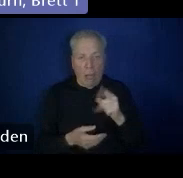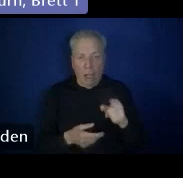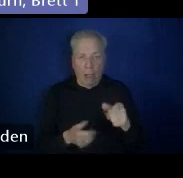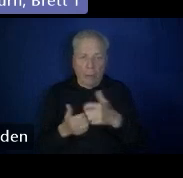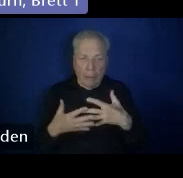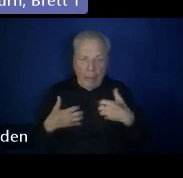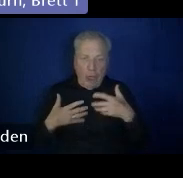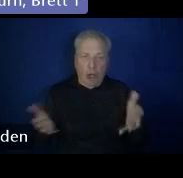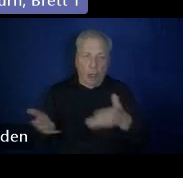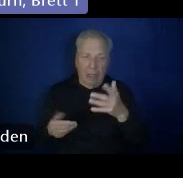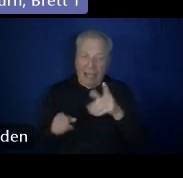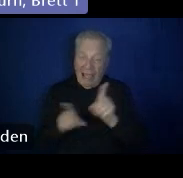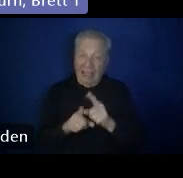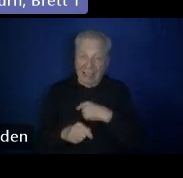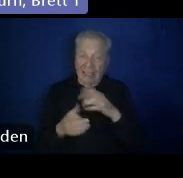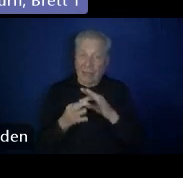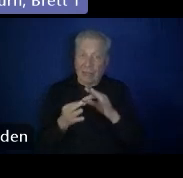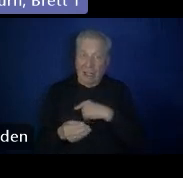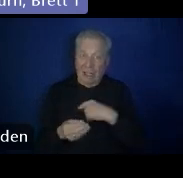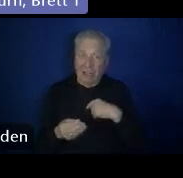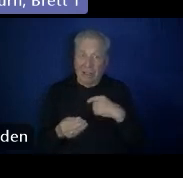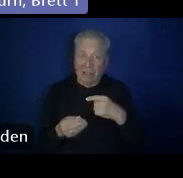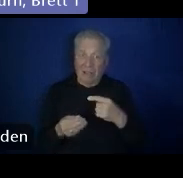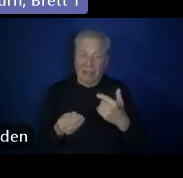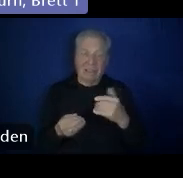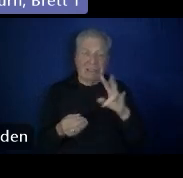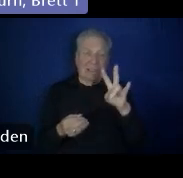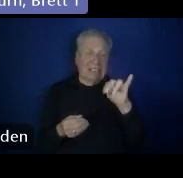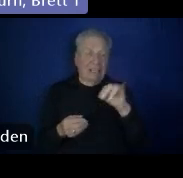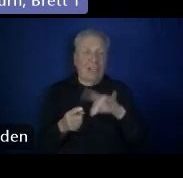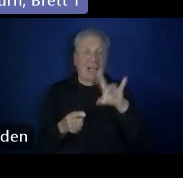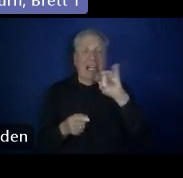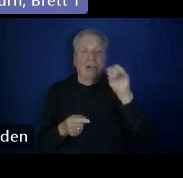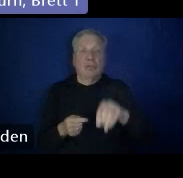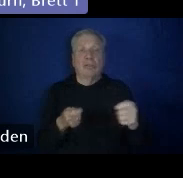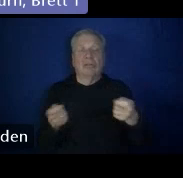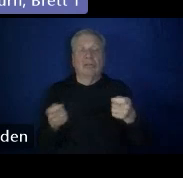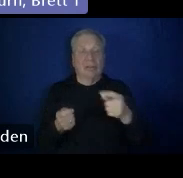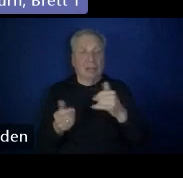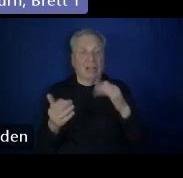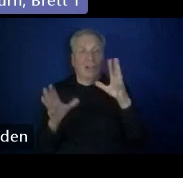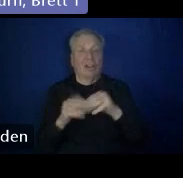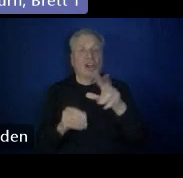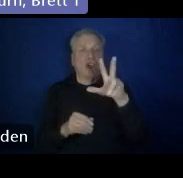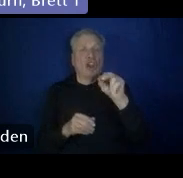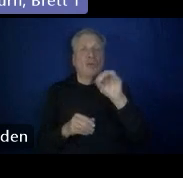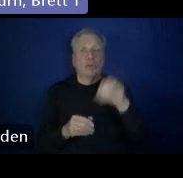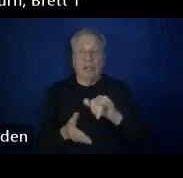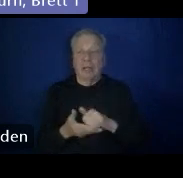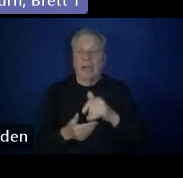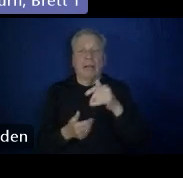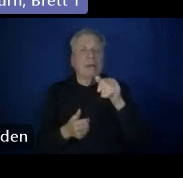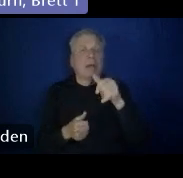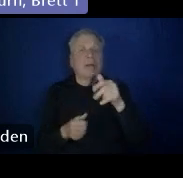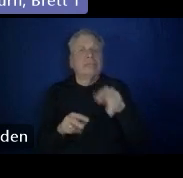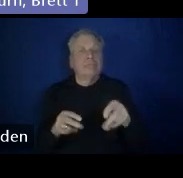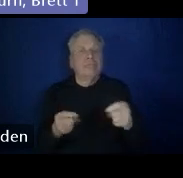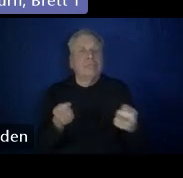And as I mentioned, we're managing about 70 to 80% of the jams and about 20 to 30% go unmanaged. This is